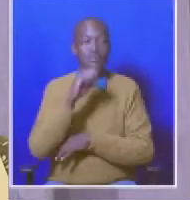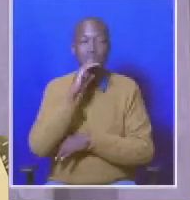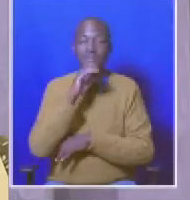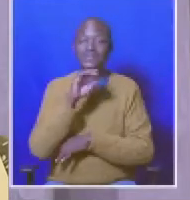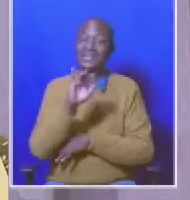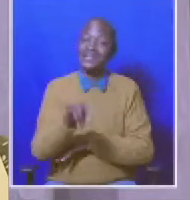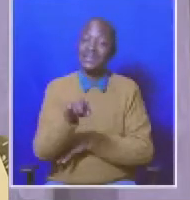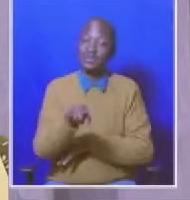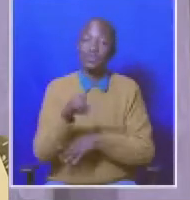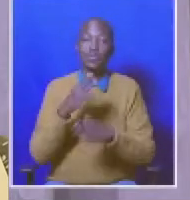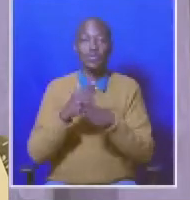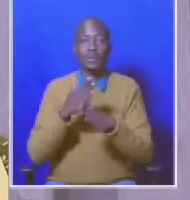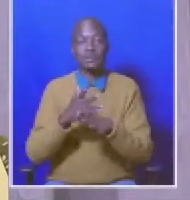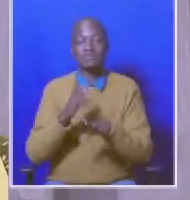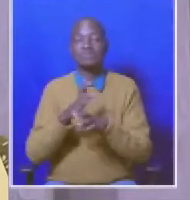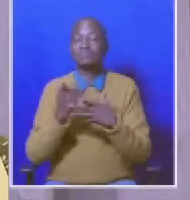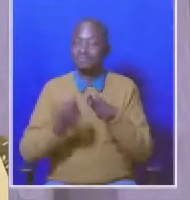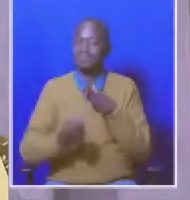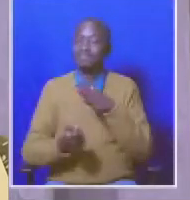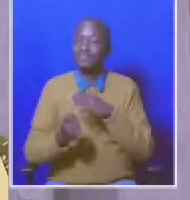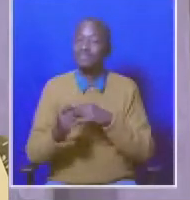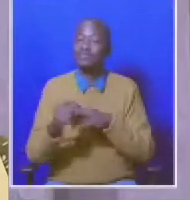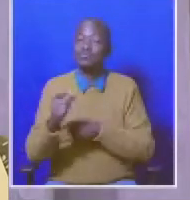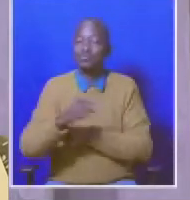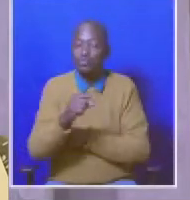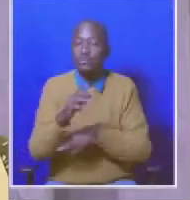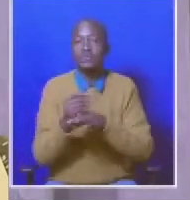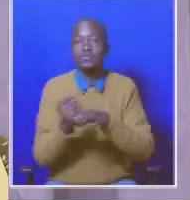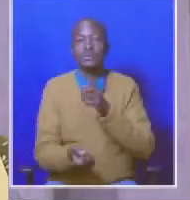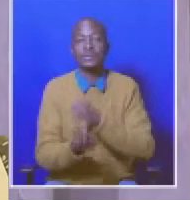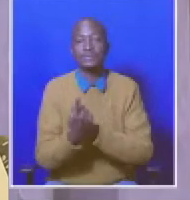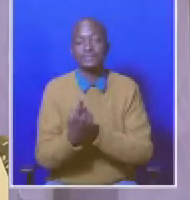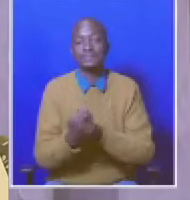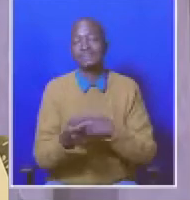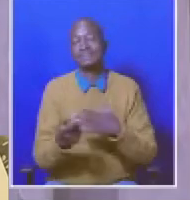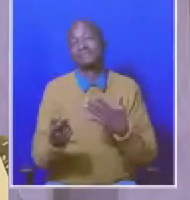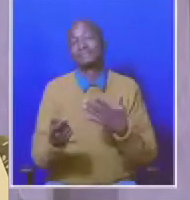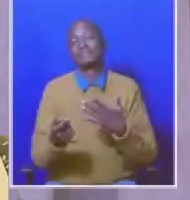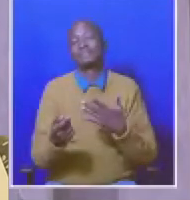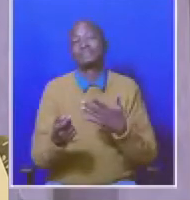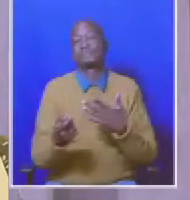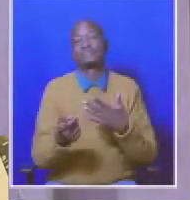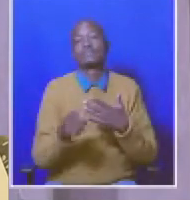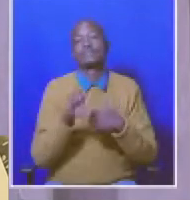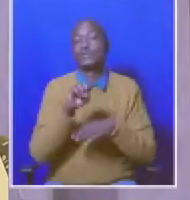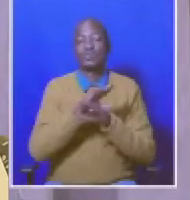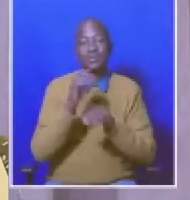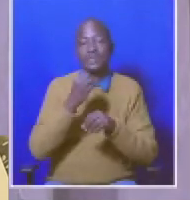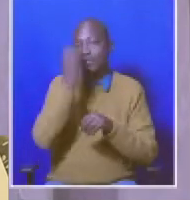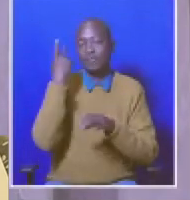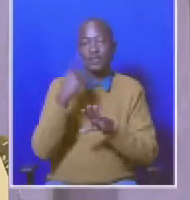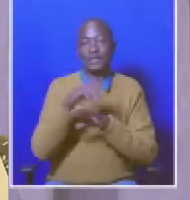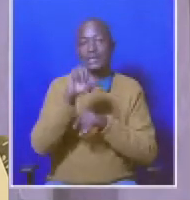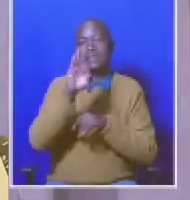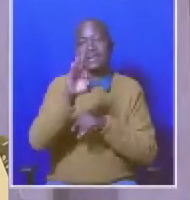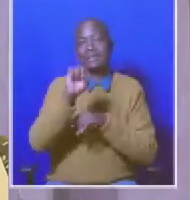is already underway. So we will definitely not forget the Free